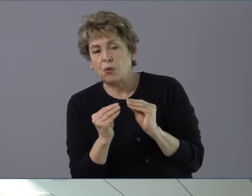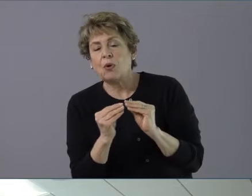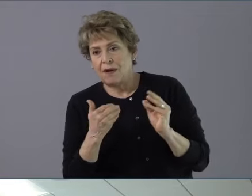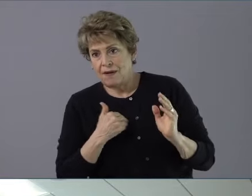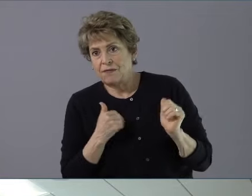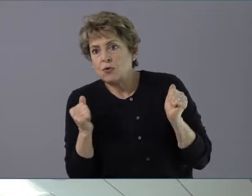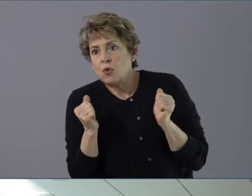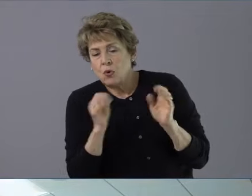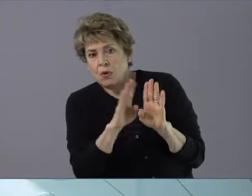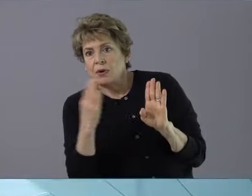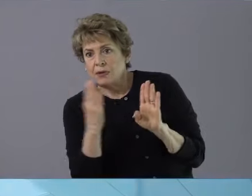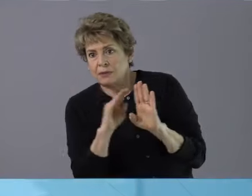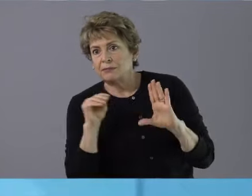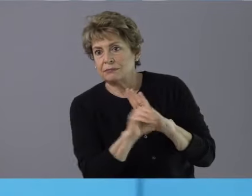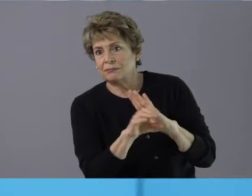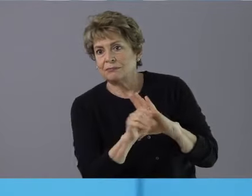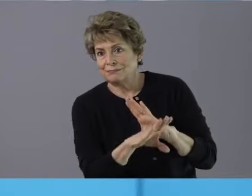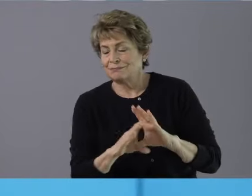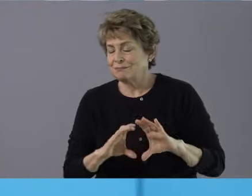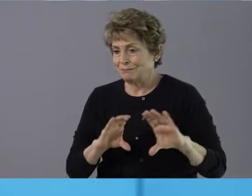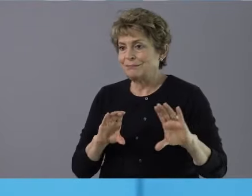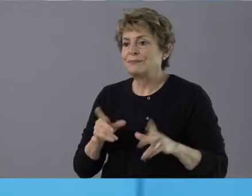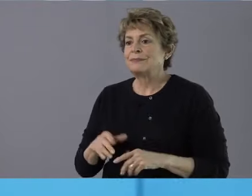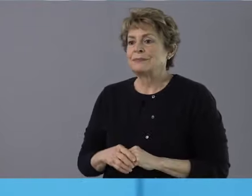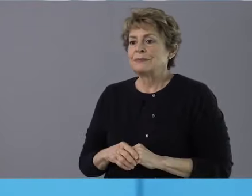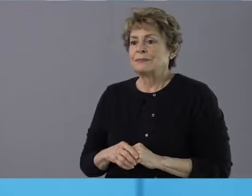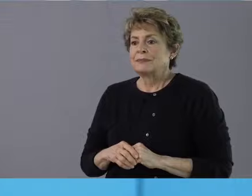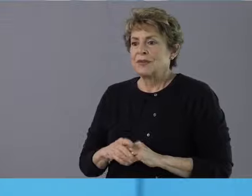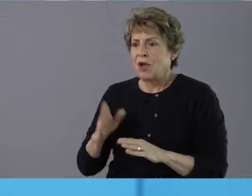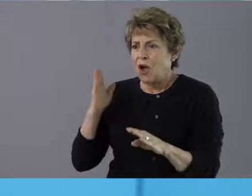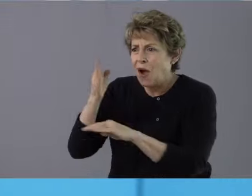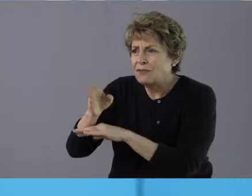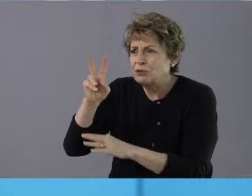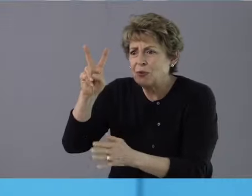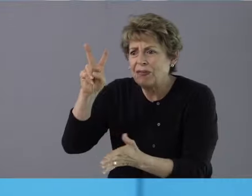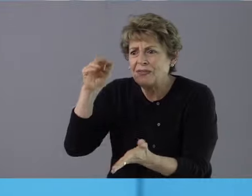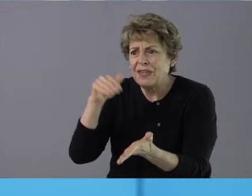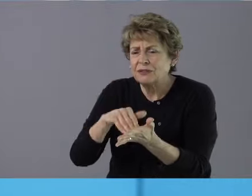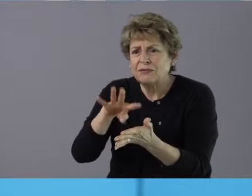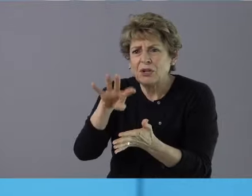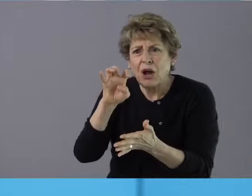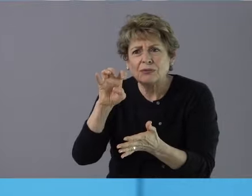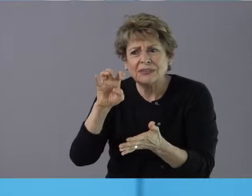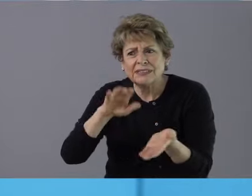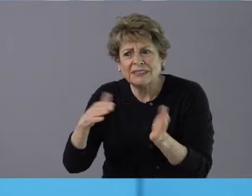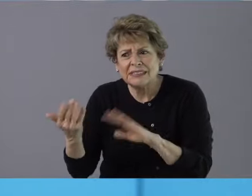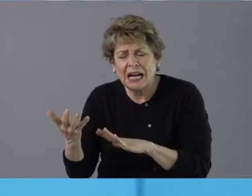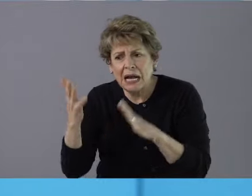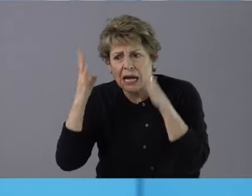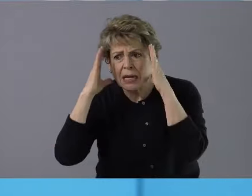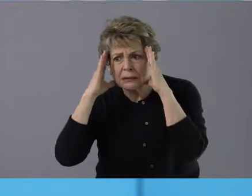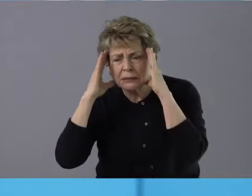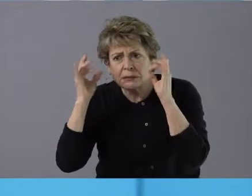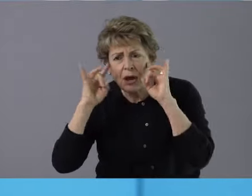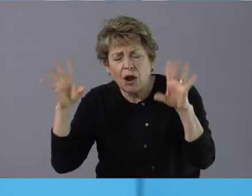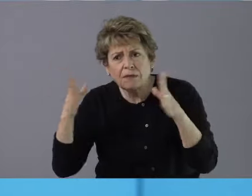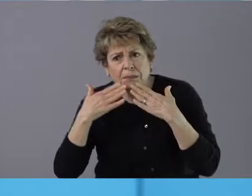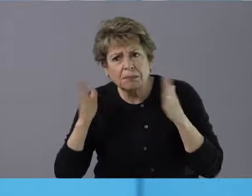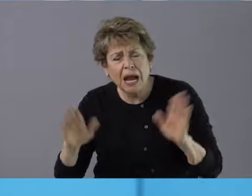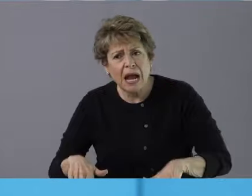mourn every death that we have. We don't want to have deaths, and we know that if we can reduce the spread of